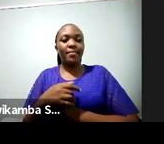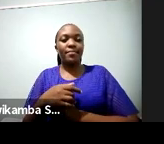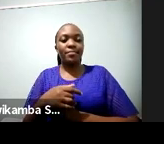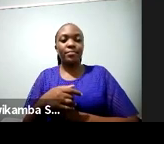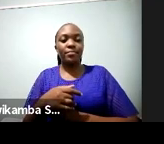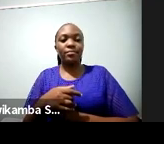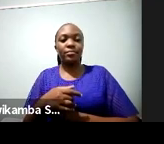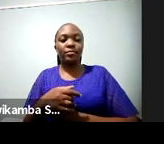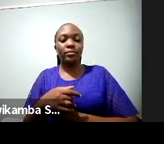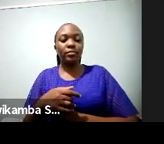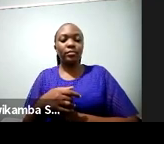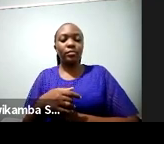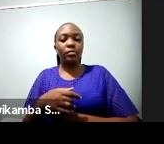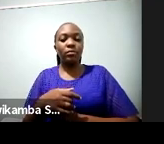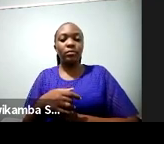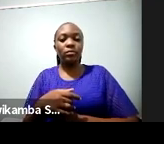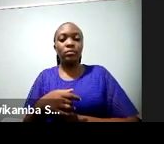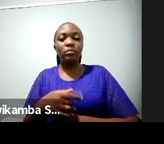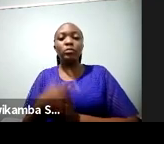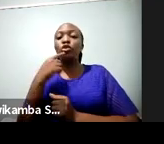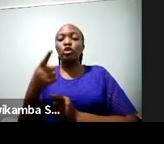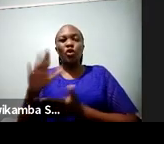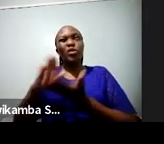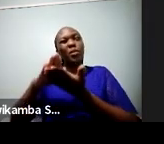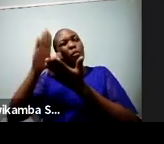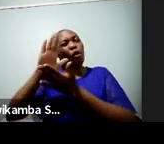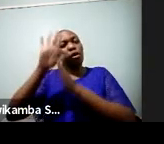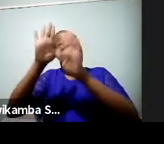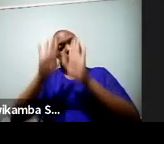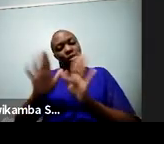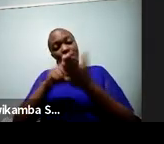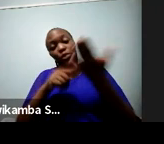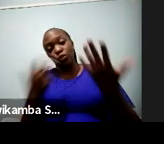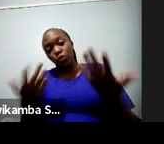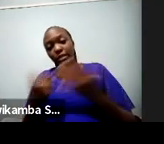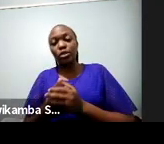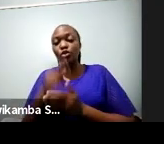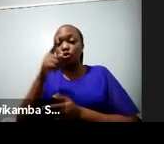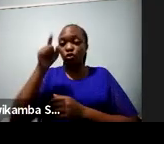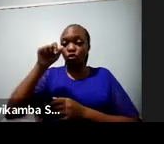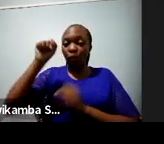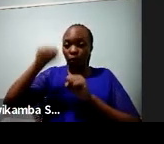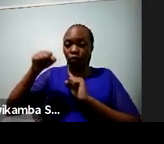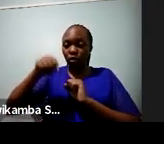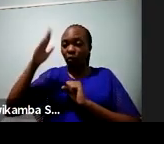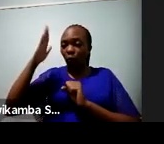thing in this budget is to track your budget and lay bare a number of things.